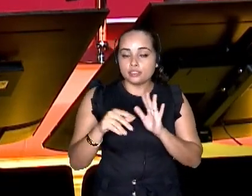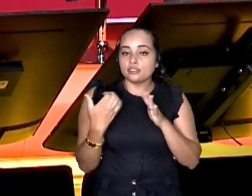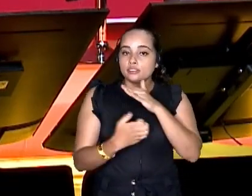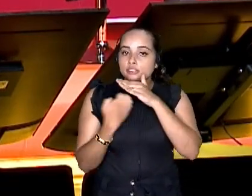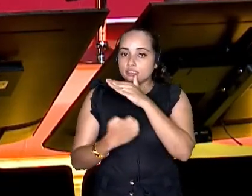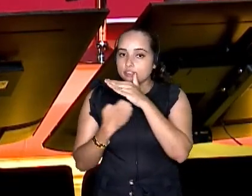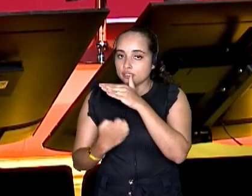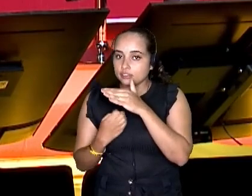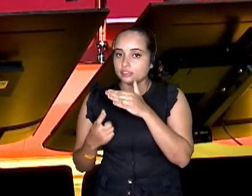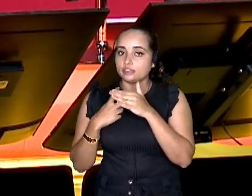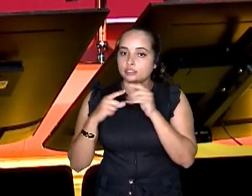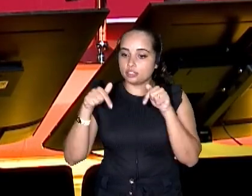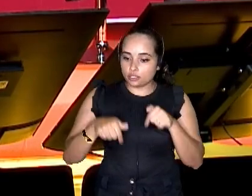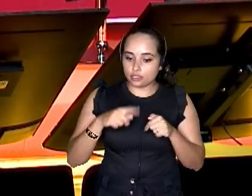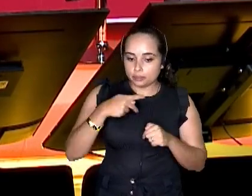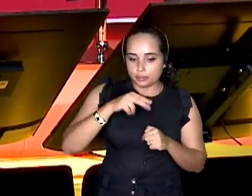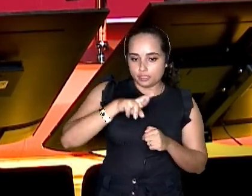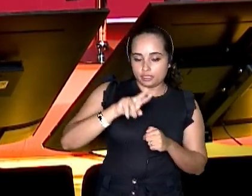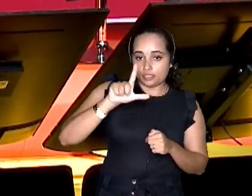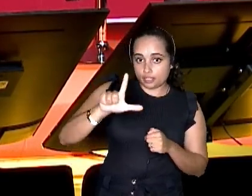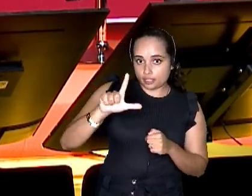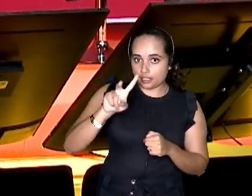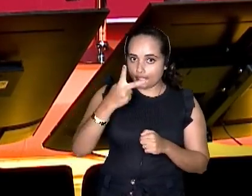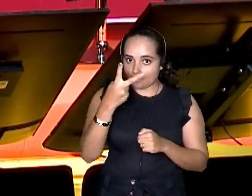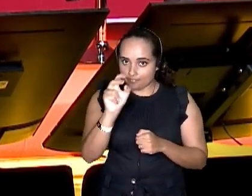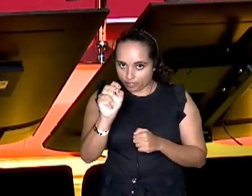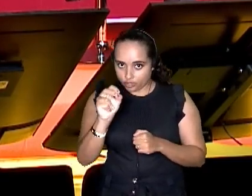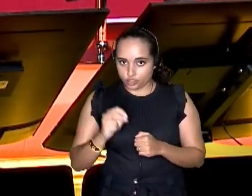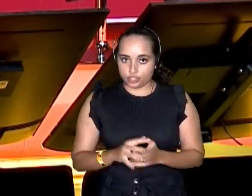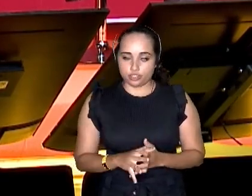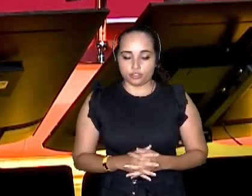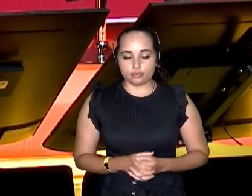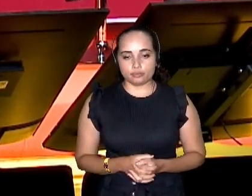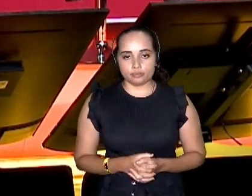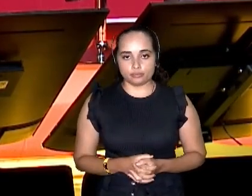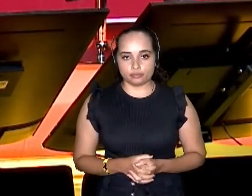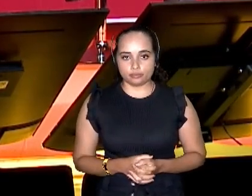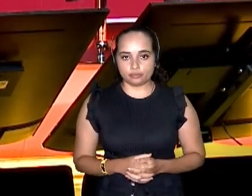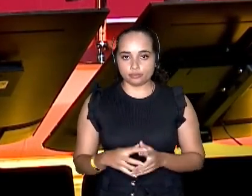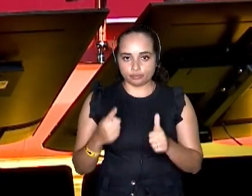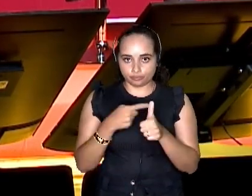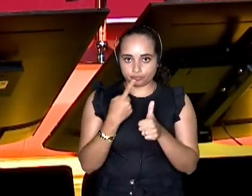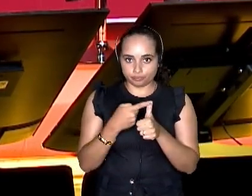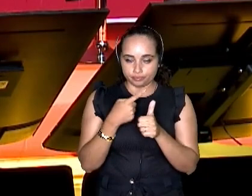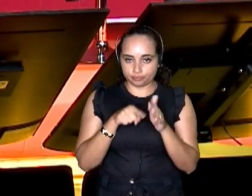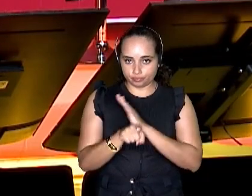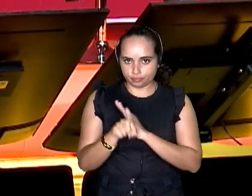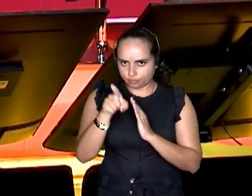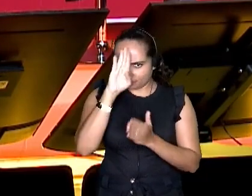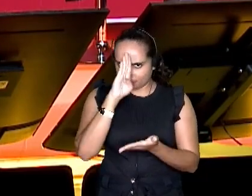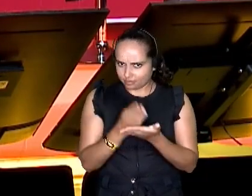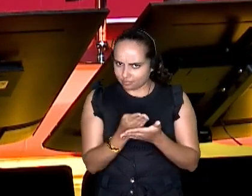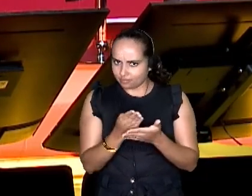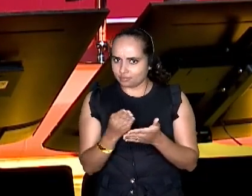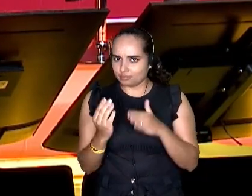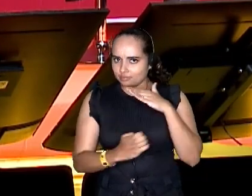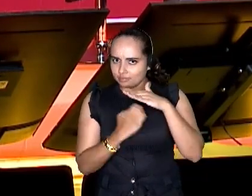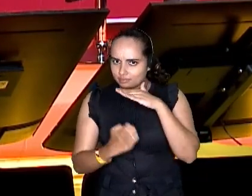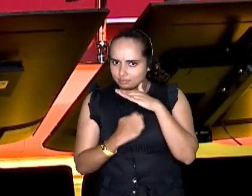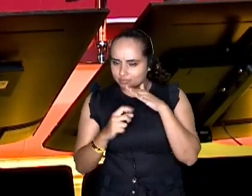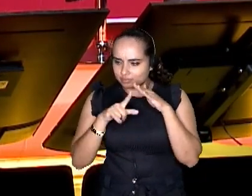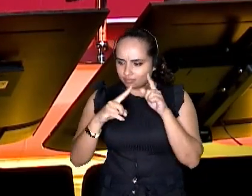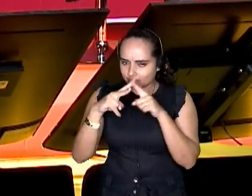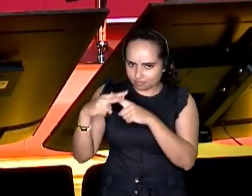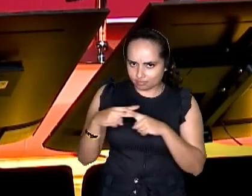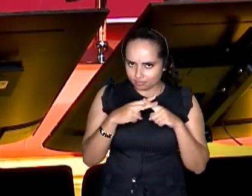que adotam hoje o PRL 20? É uma primeira pergunta. Acredita que as empresas terão